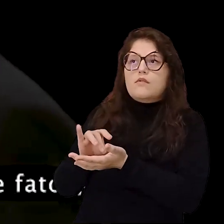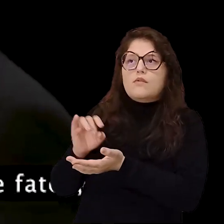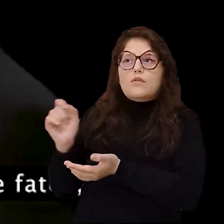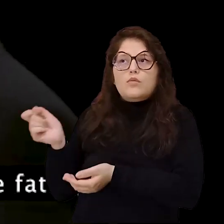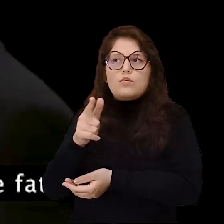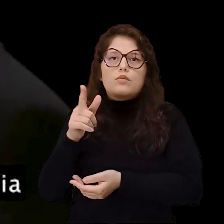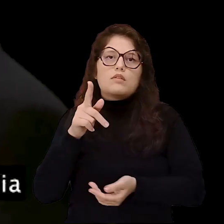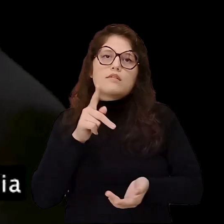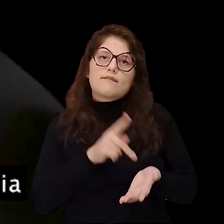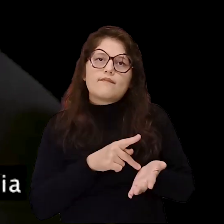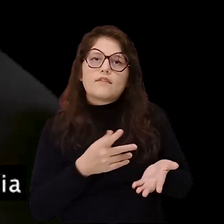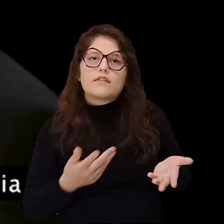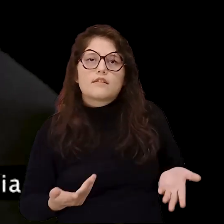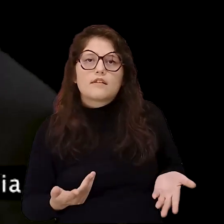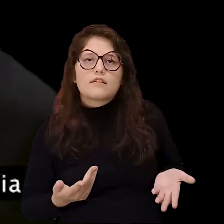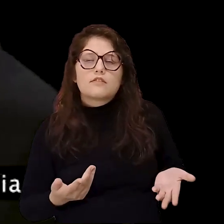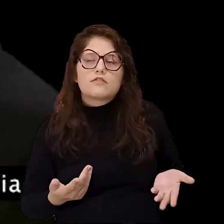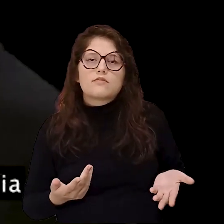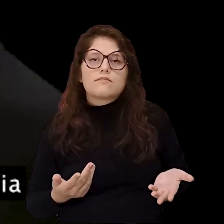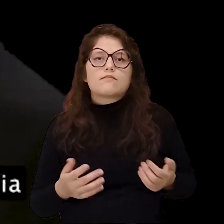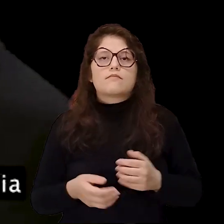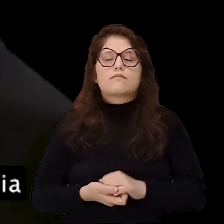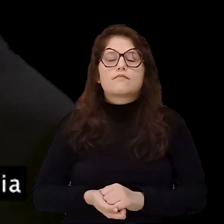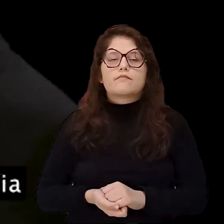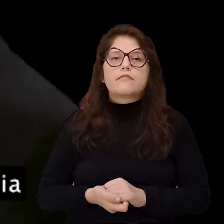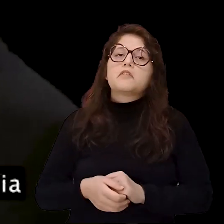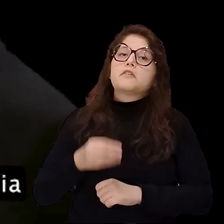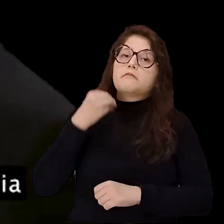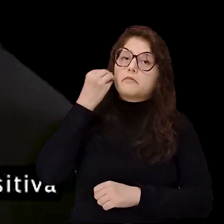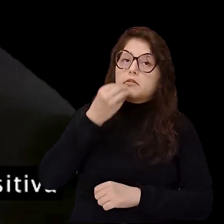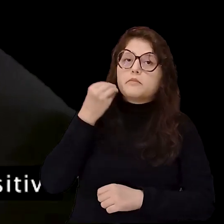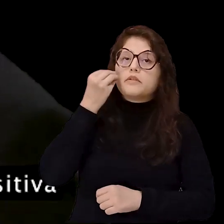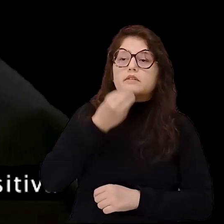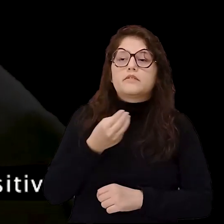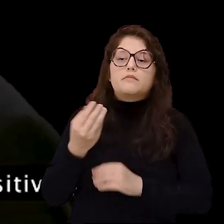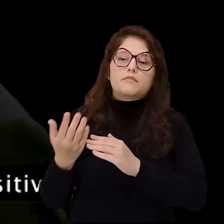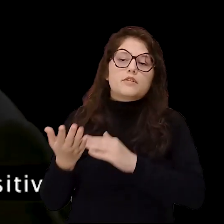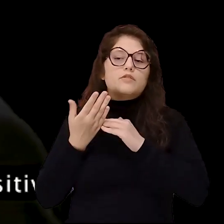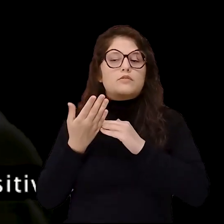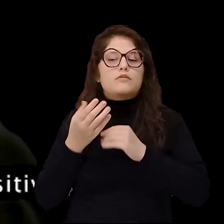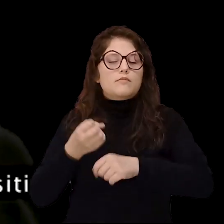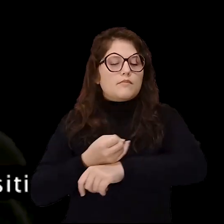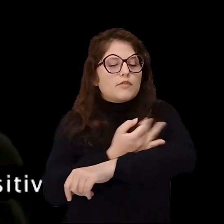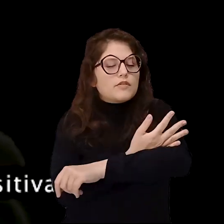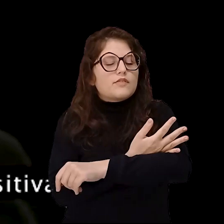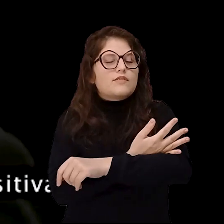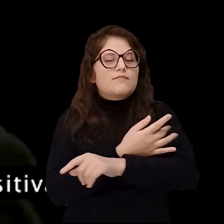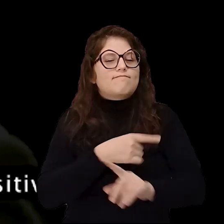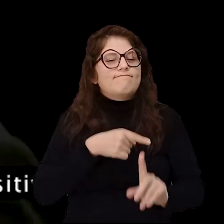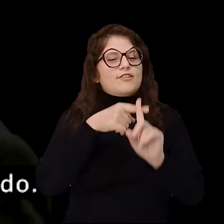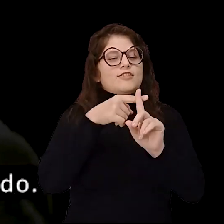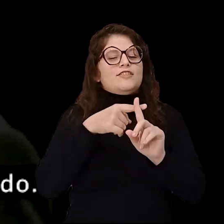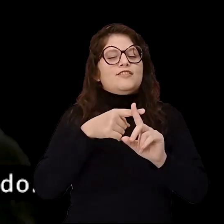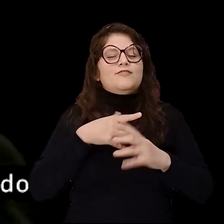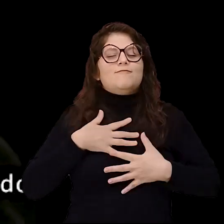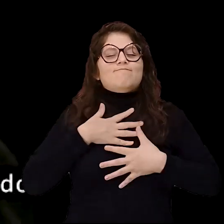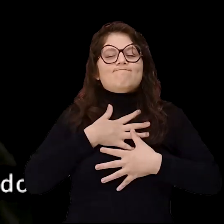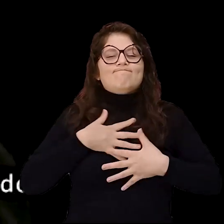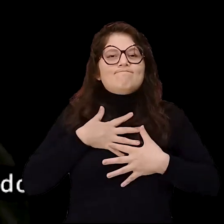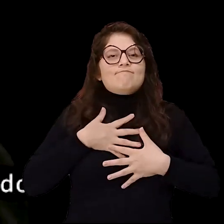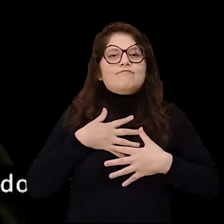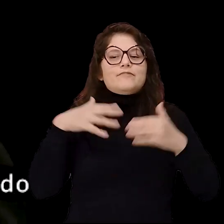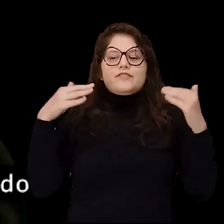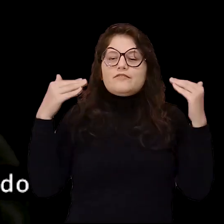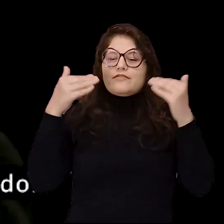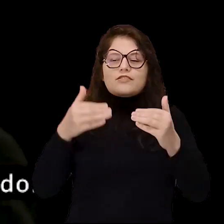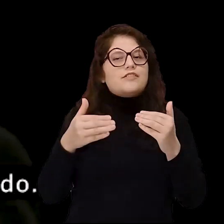facts. And I have found that that experience has allowed me to experience positive emotion in a more